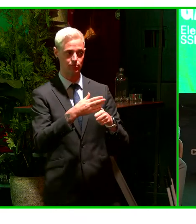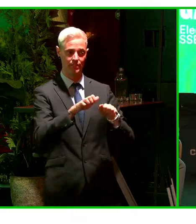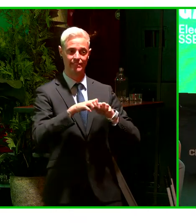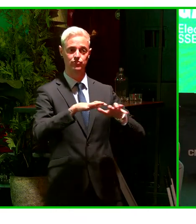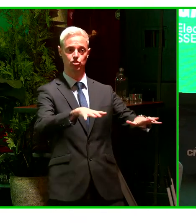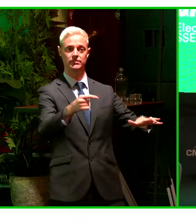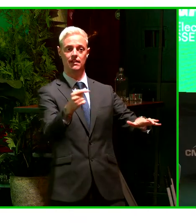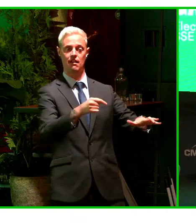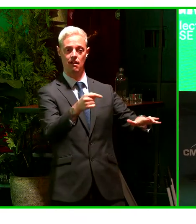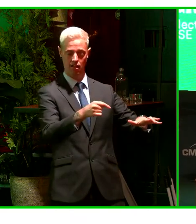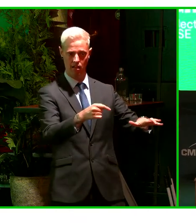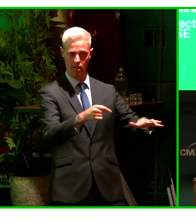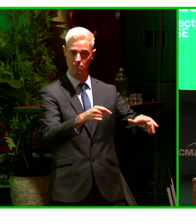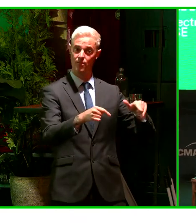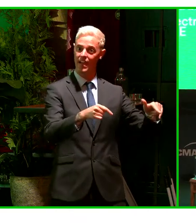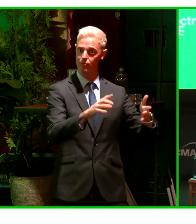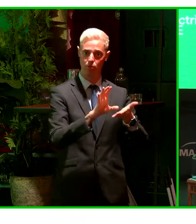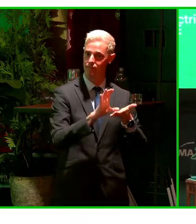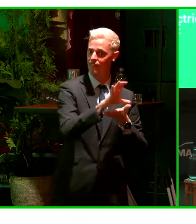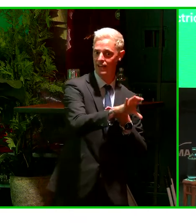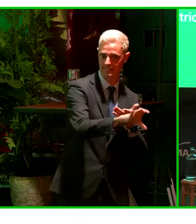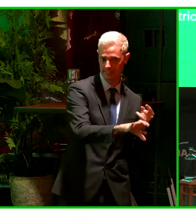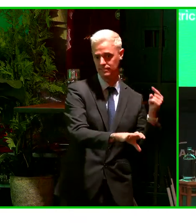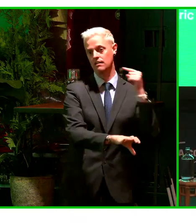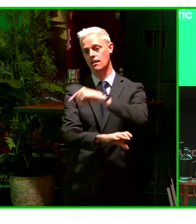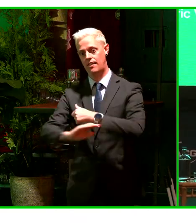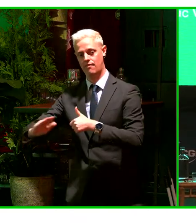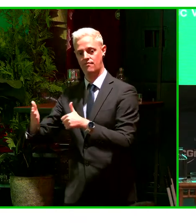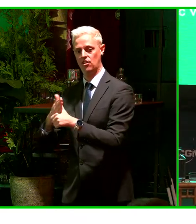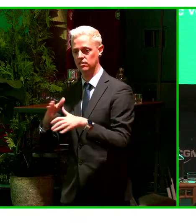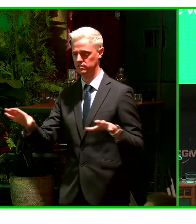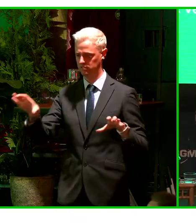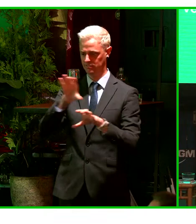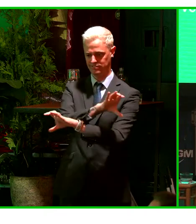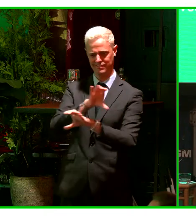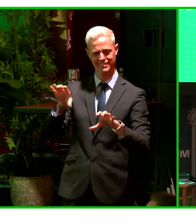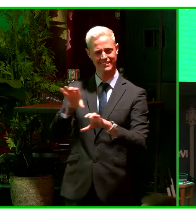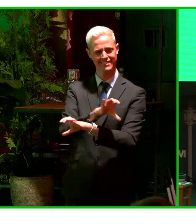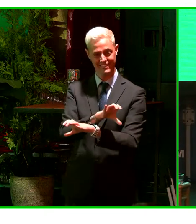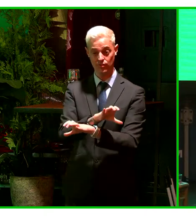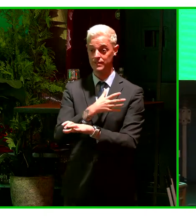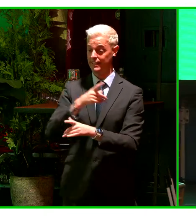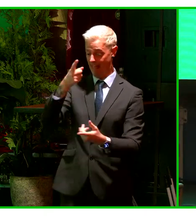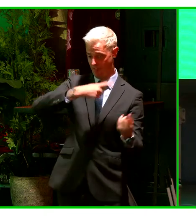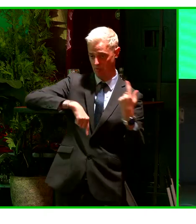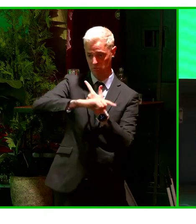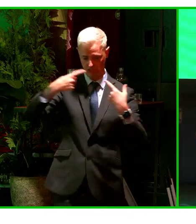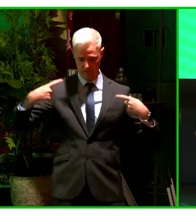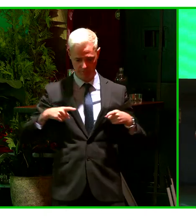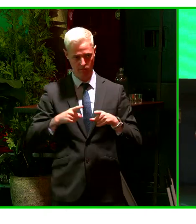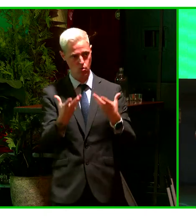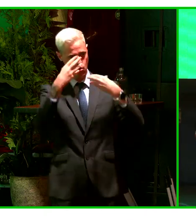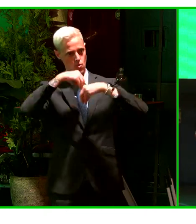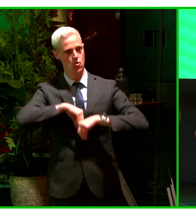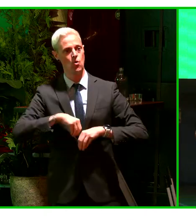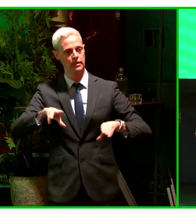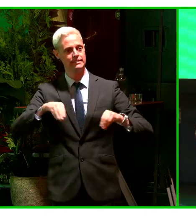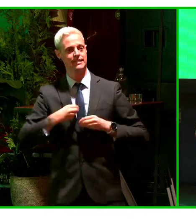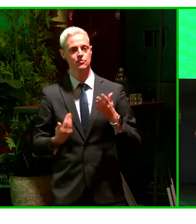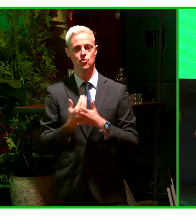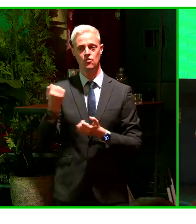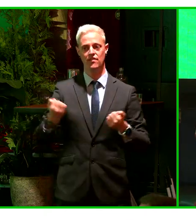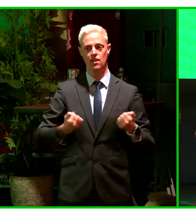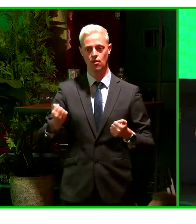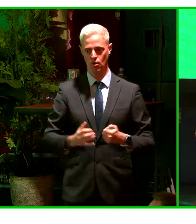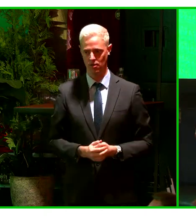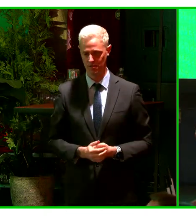enough electric vehicles in the region. And so we need to break that cycle. And that's very much our approach, is not thinking about, we've got to